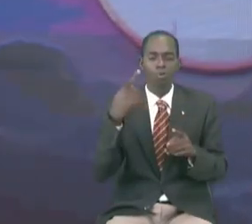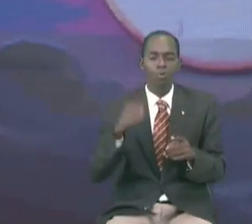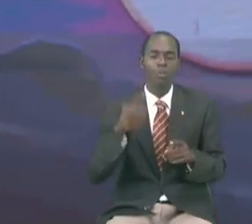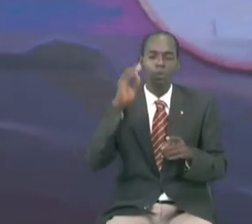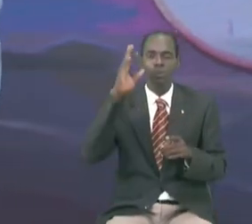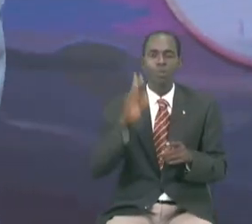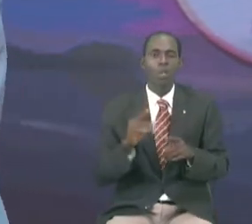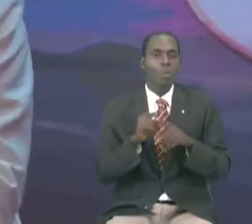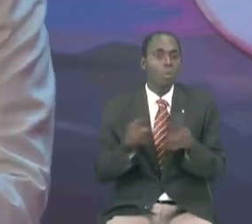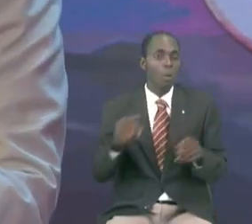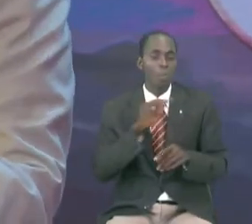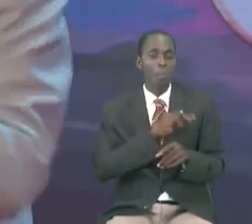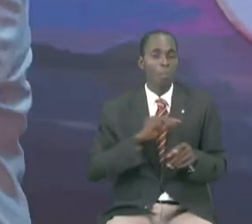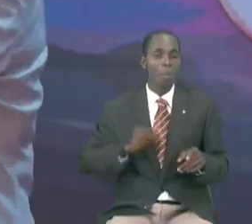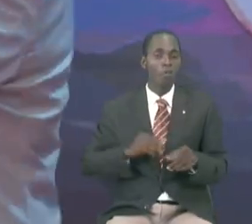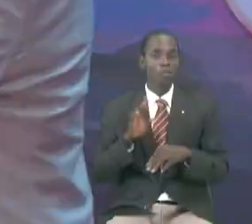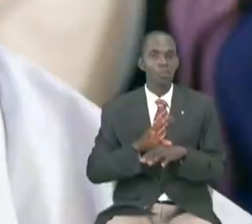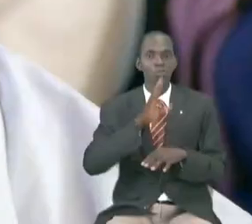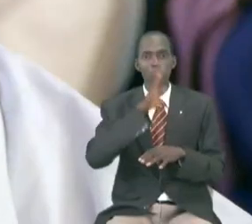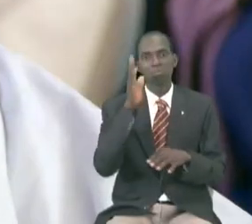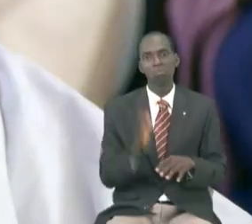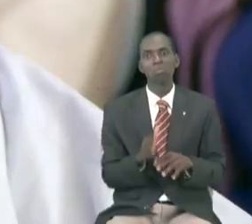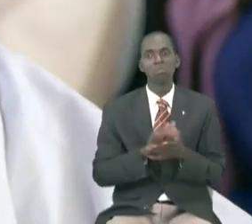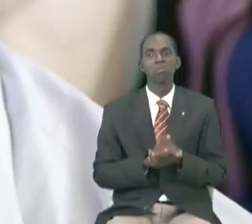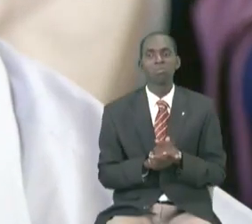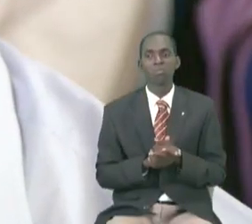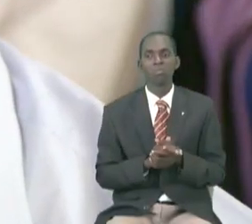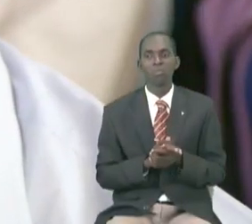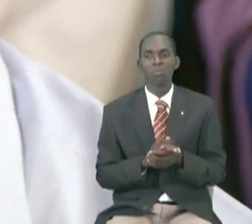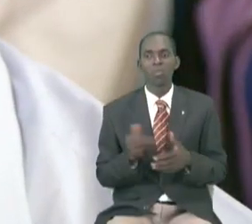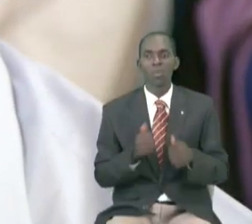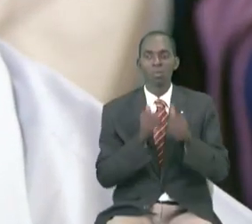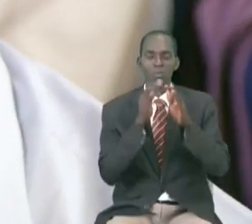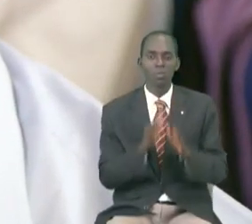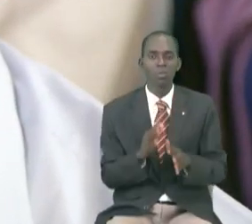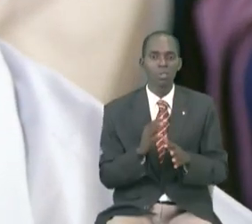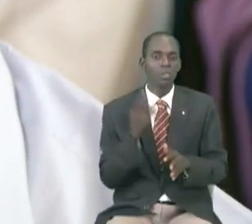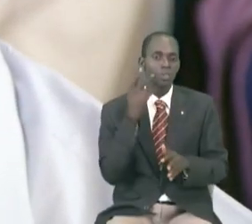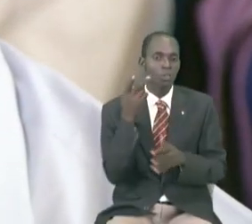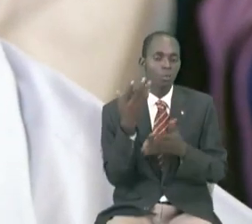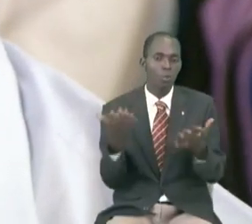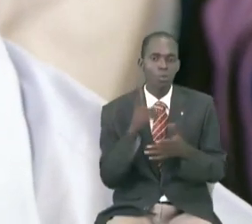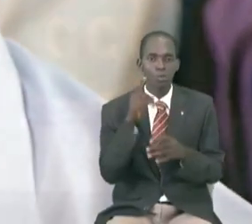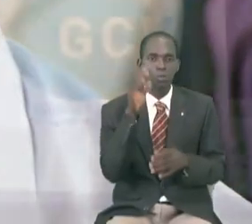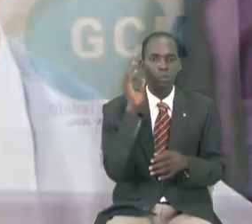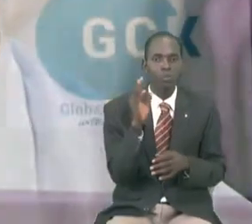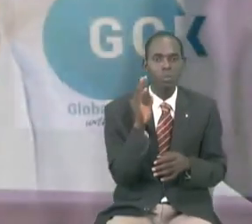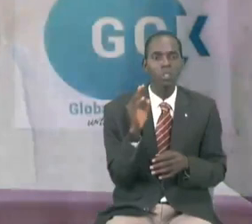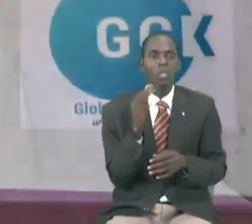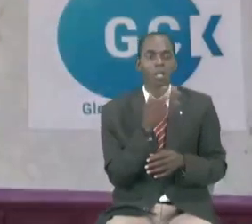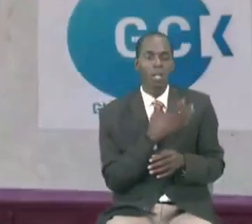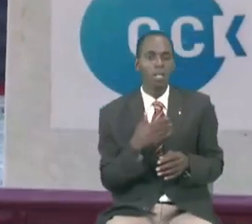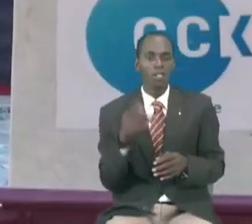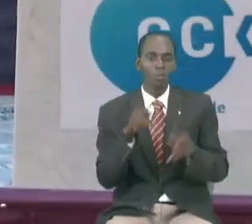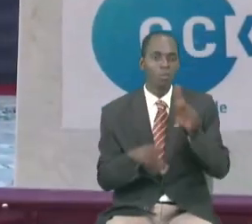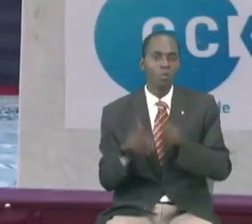on us, and they were scattered everywhere. All those people that were scattered because they believed the word of